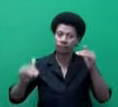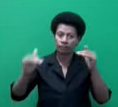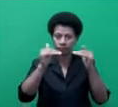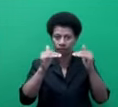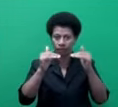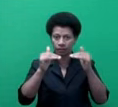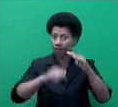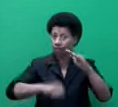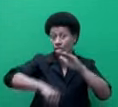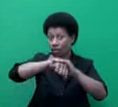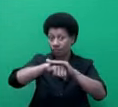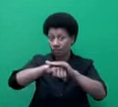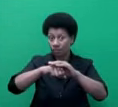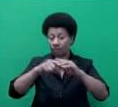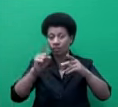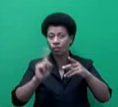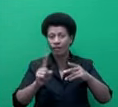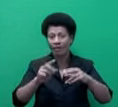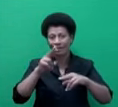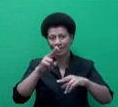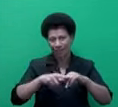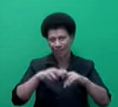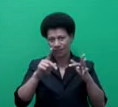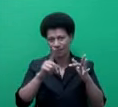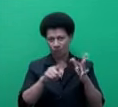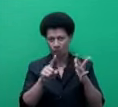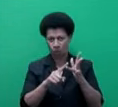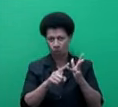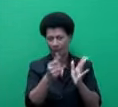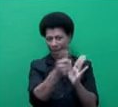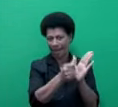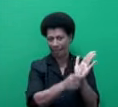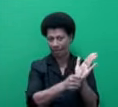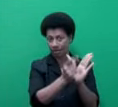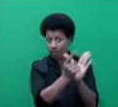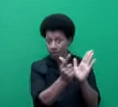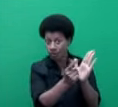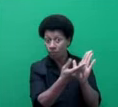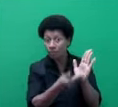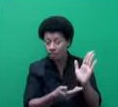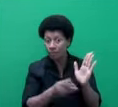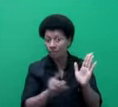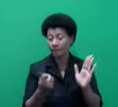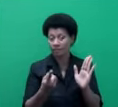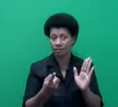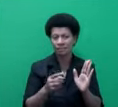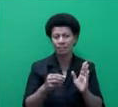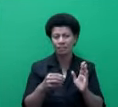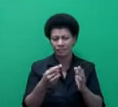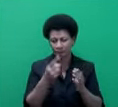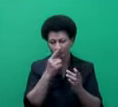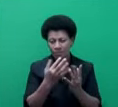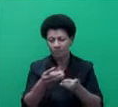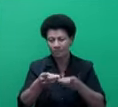top innovations was the FEO Results app, a first of its kind, which allowed the public direct access to the